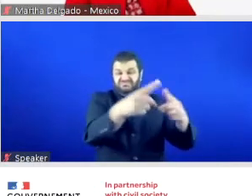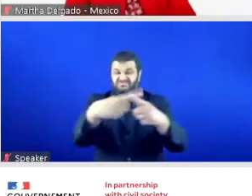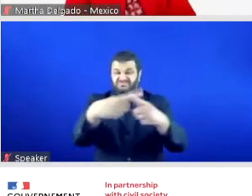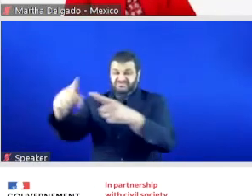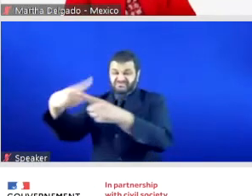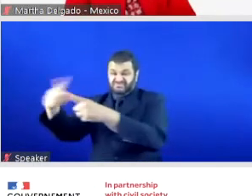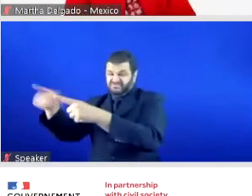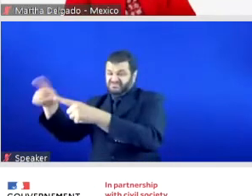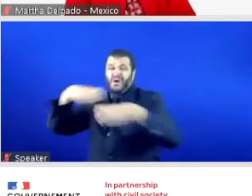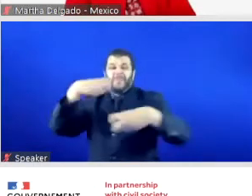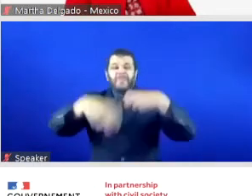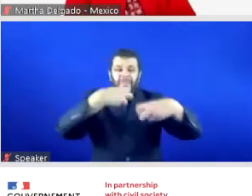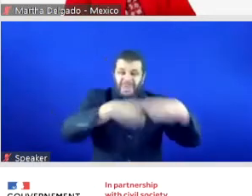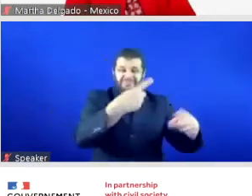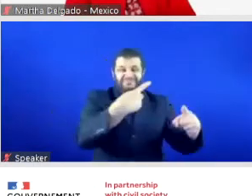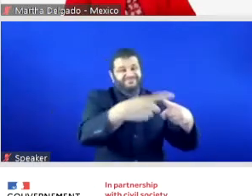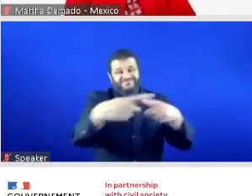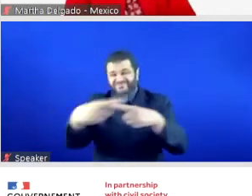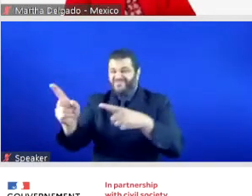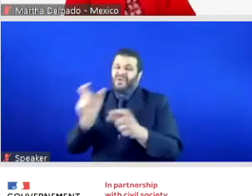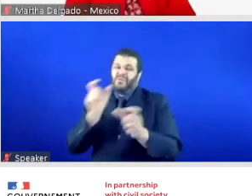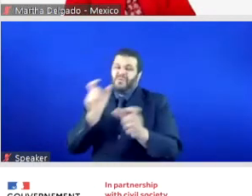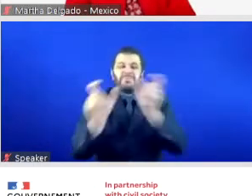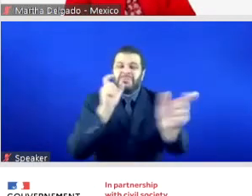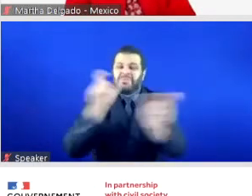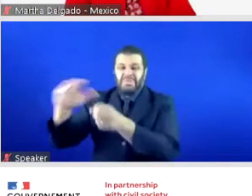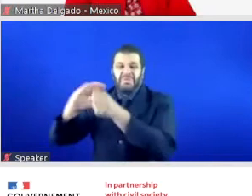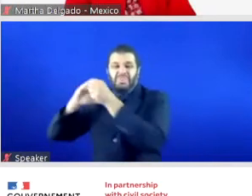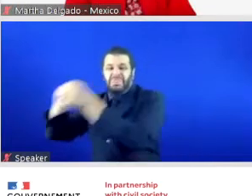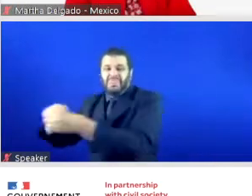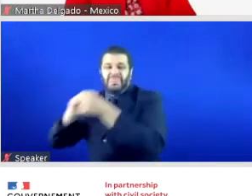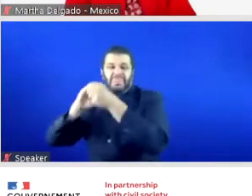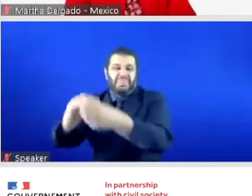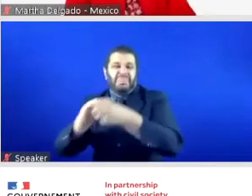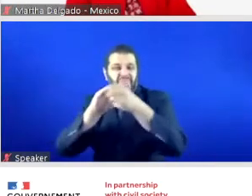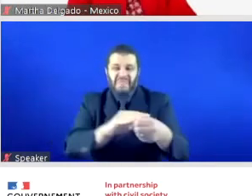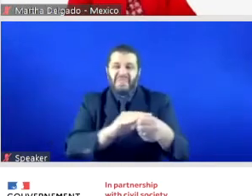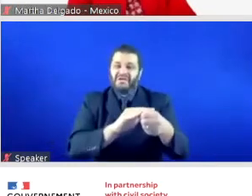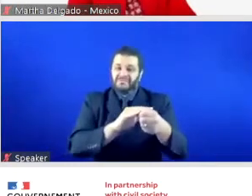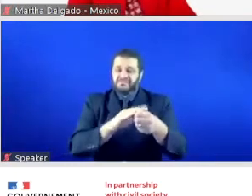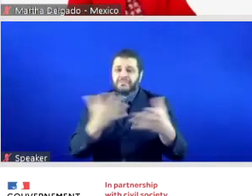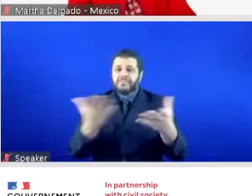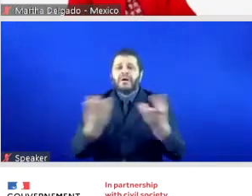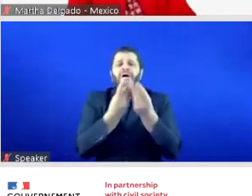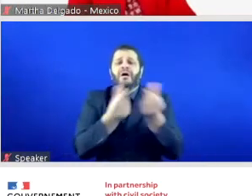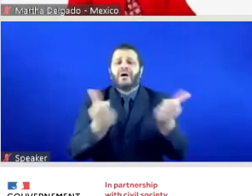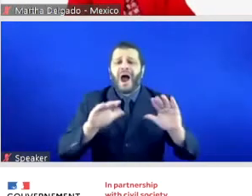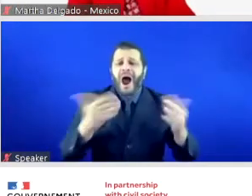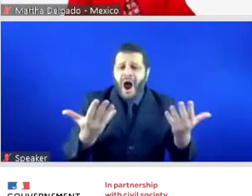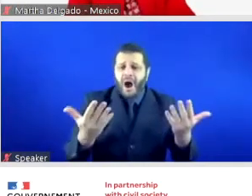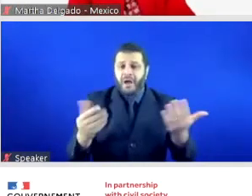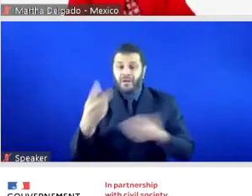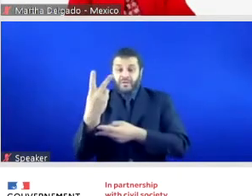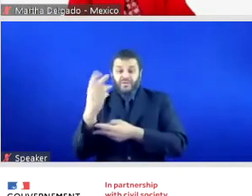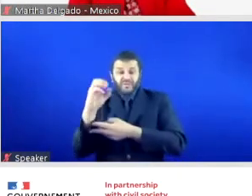saying the truth, because what is your implementation strategy? And young people really, really want to see that blueprint. Were we part of those